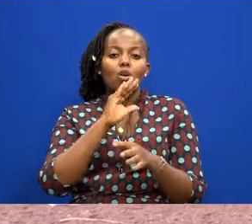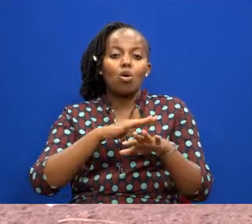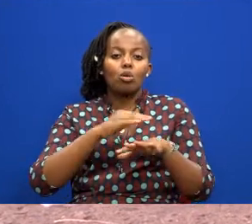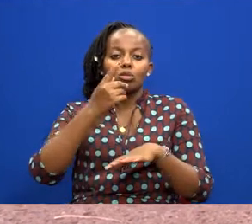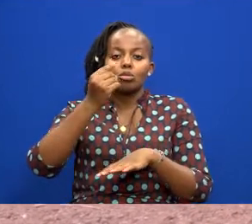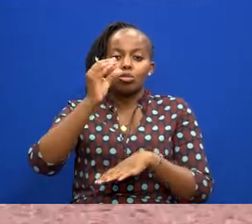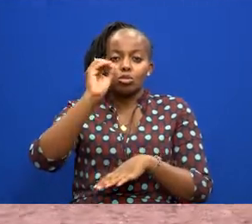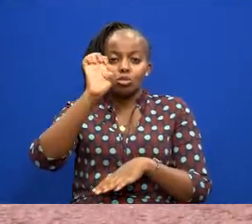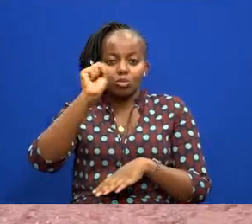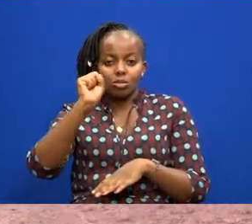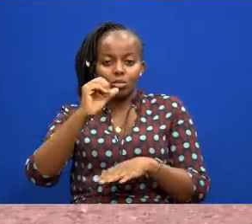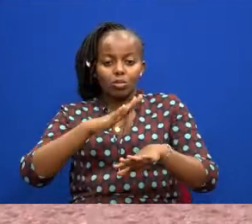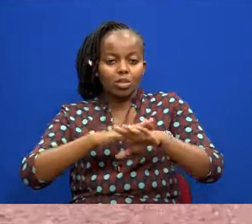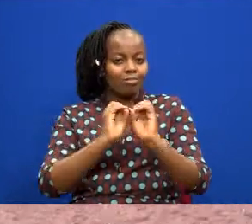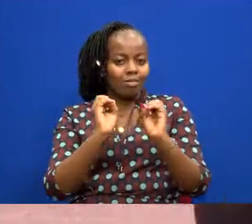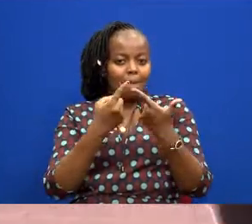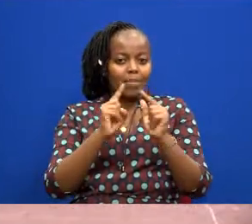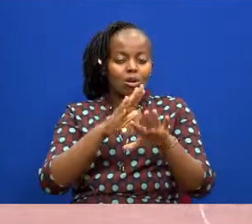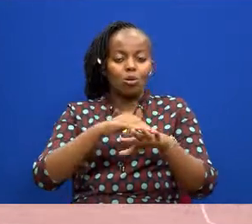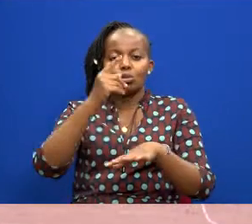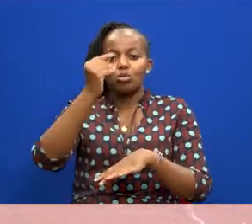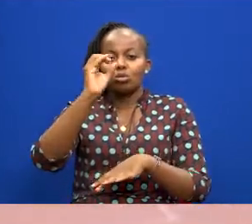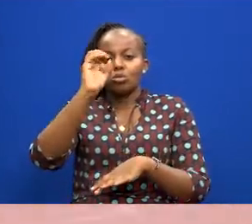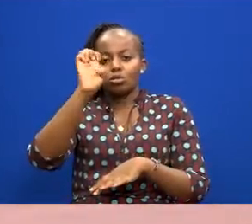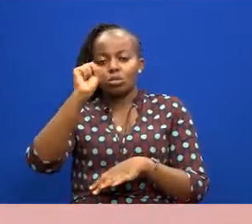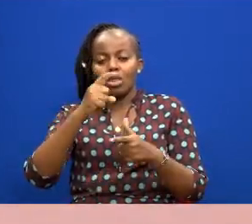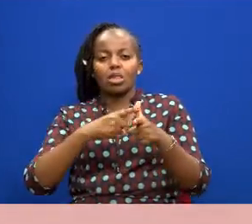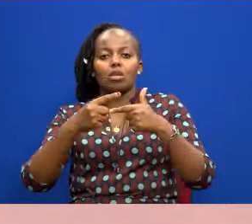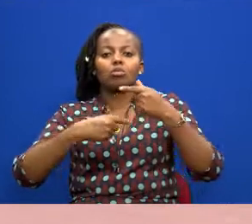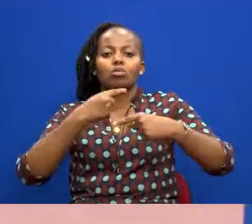Understood? Yes. You pick it and then you continue.